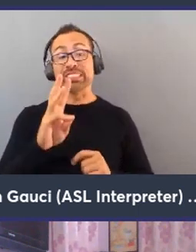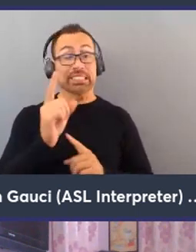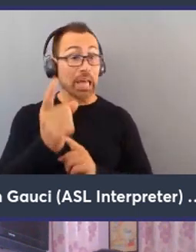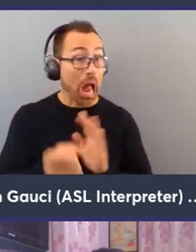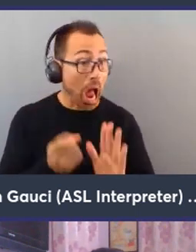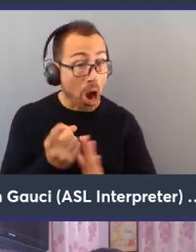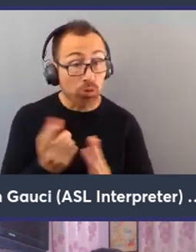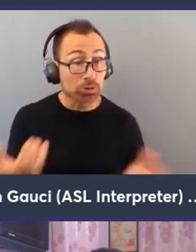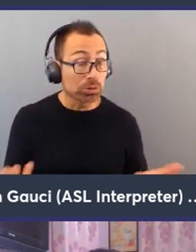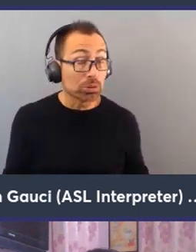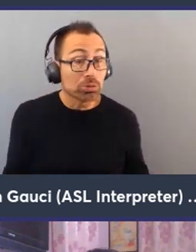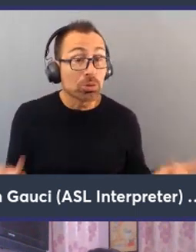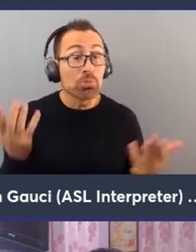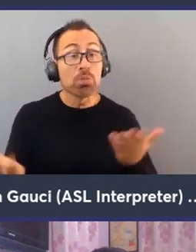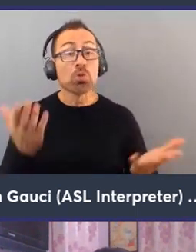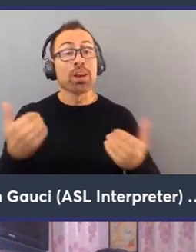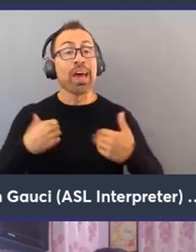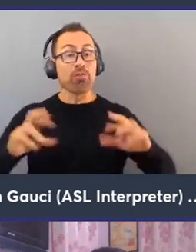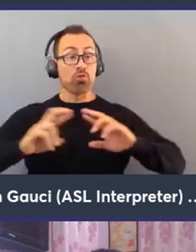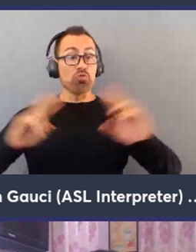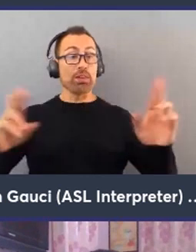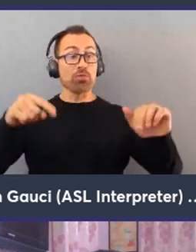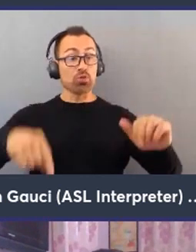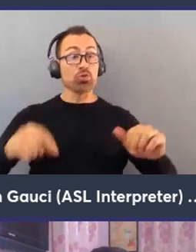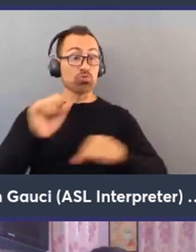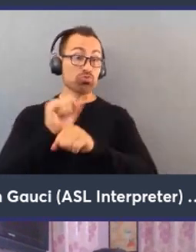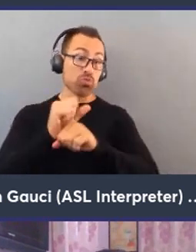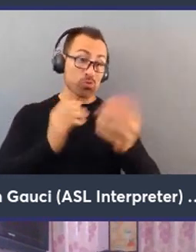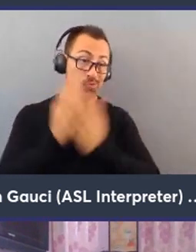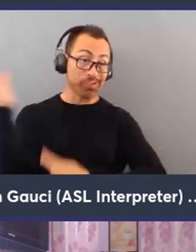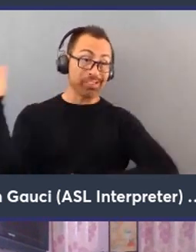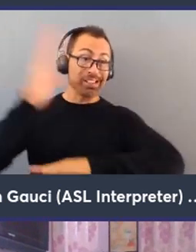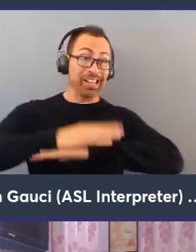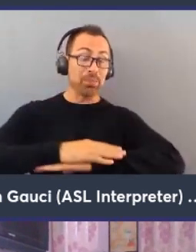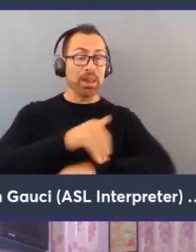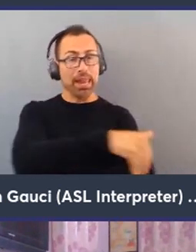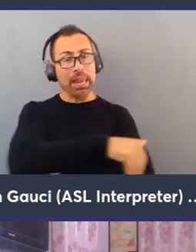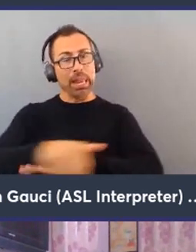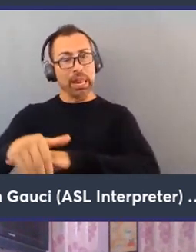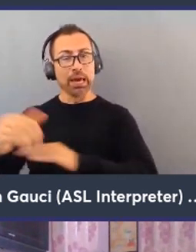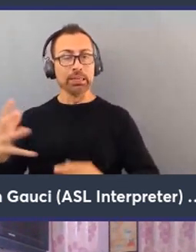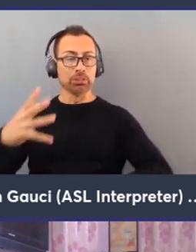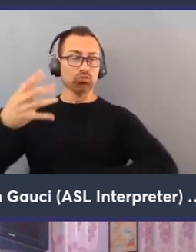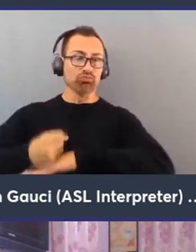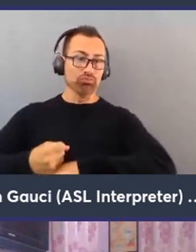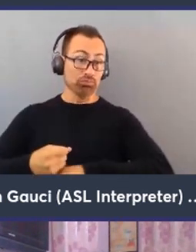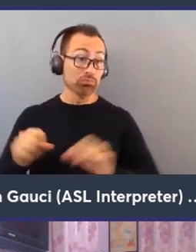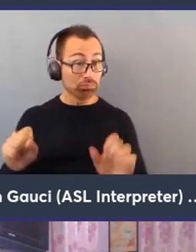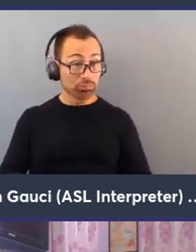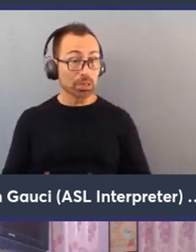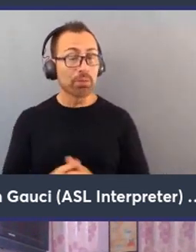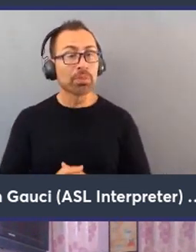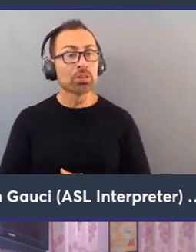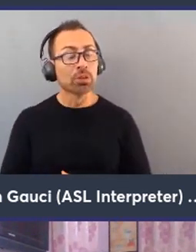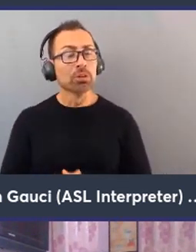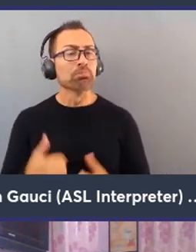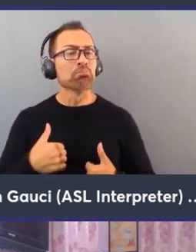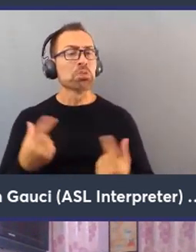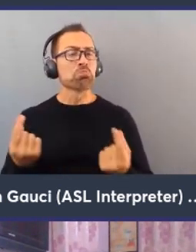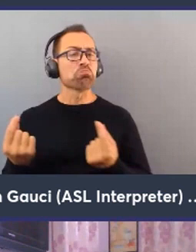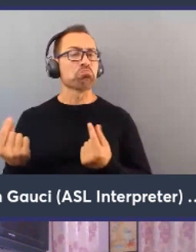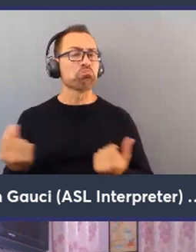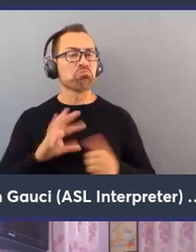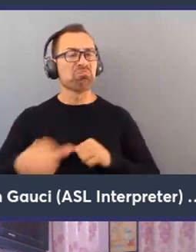and then shut down when you go home at night. But I'm going to go ahead and just use the default settings here. So I'll